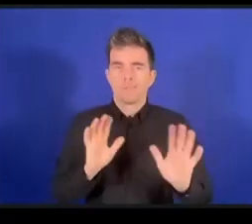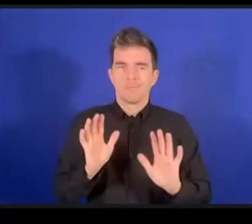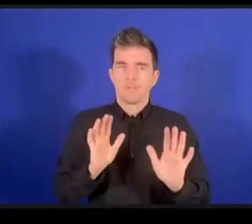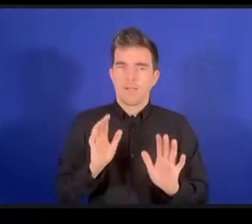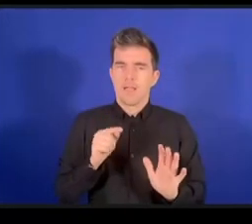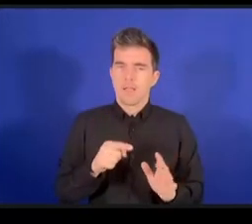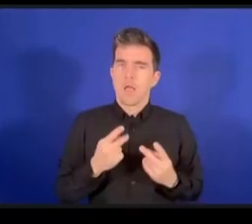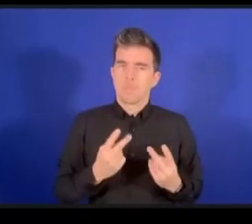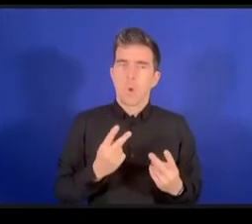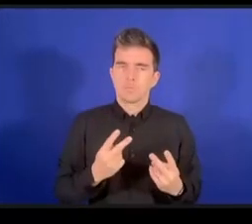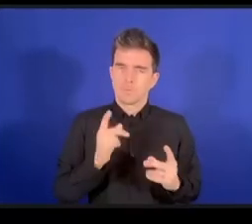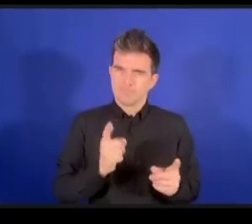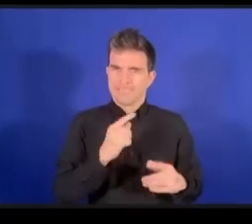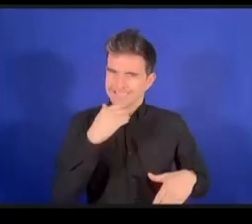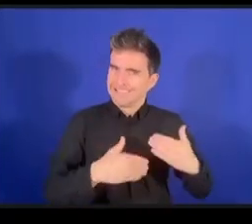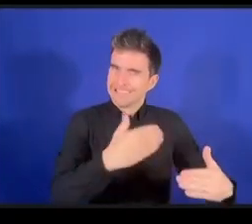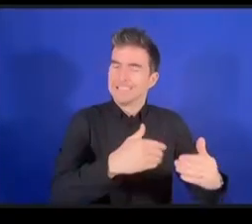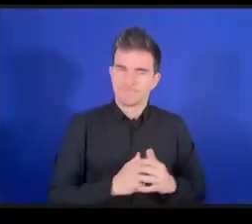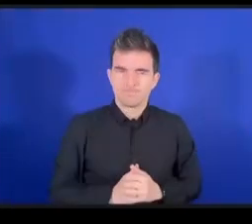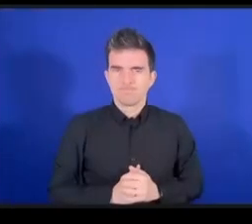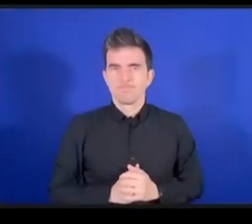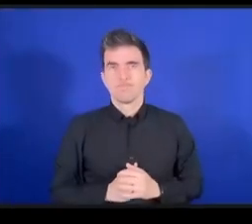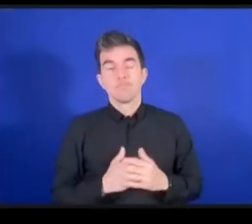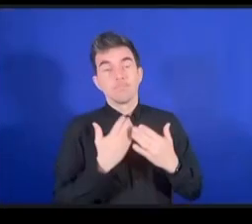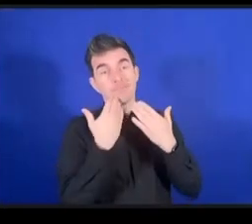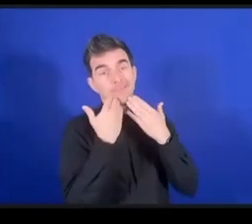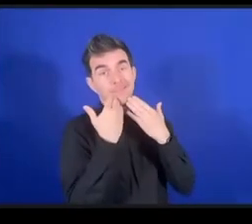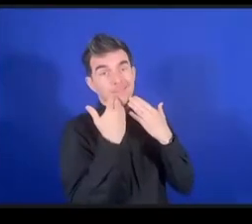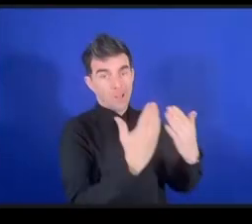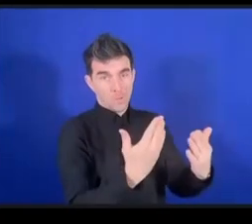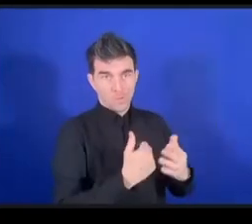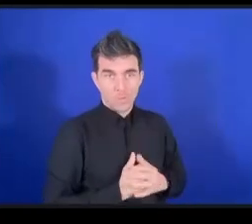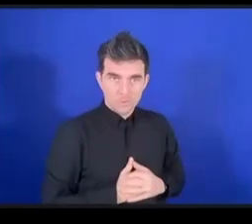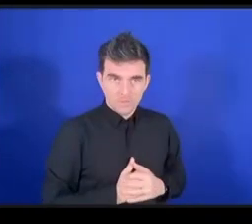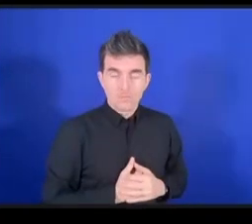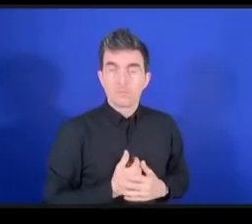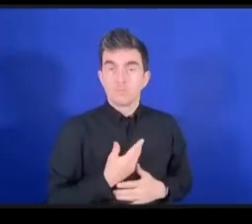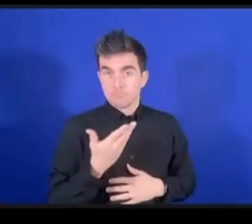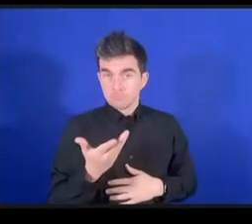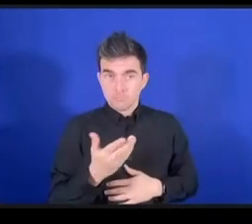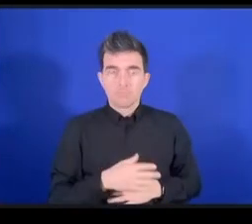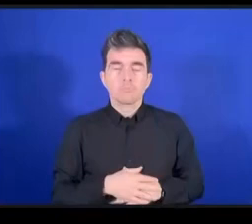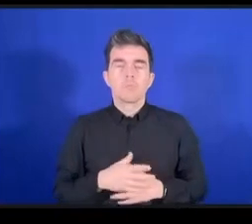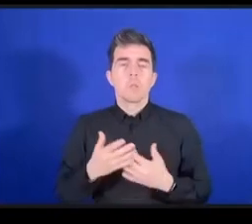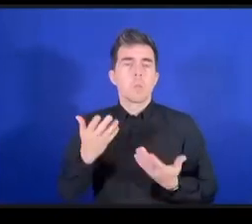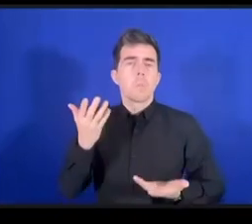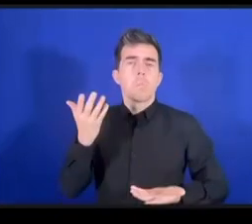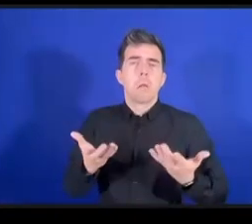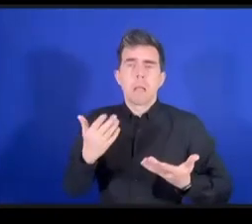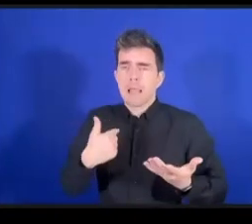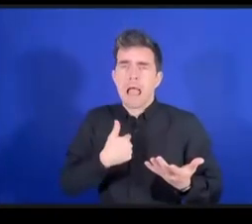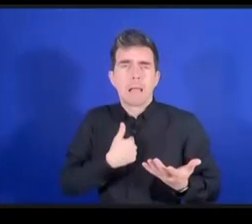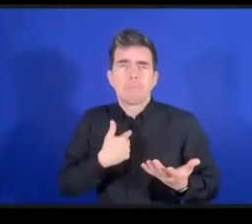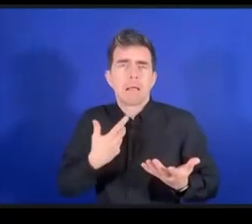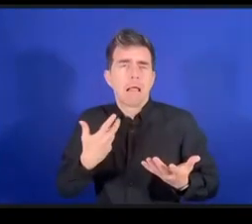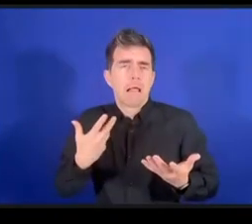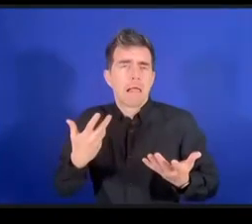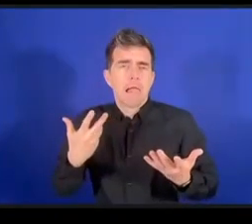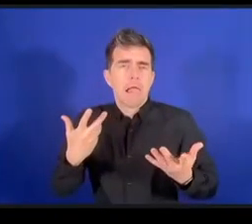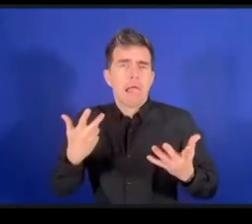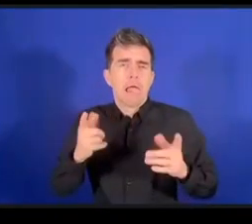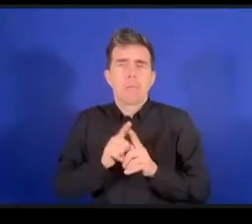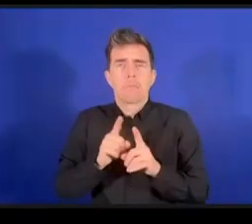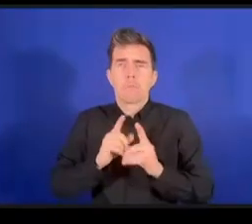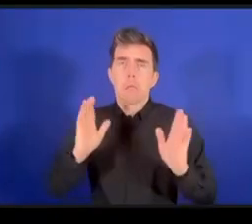Perhaps I'm being simplistic, but I look at GDC, an essentially top-down set of